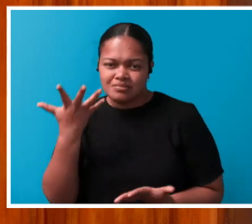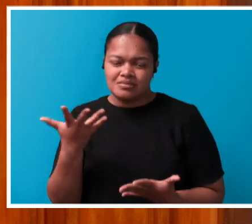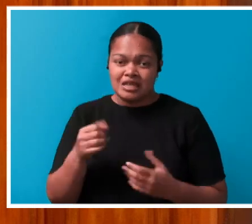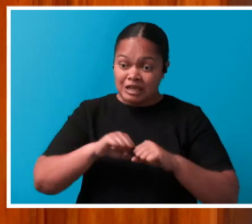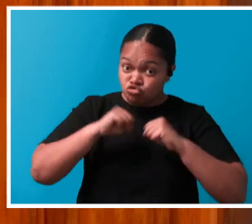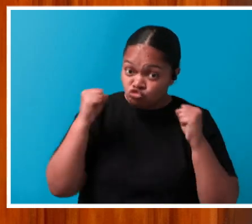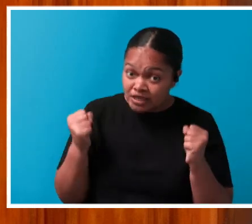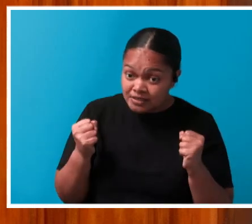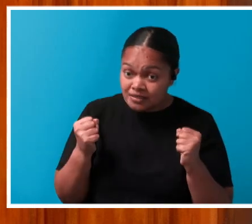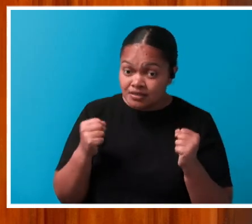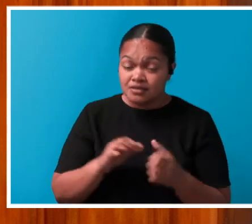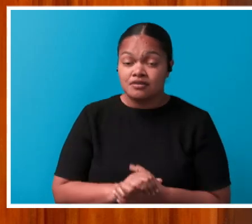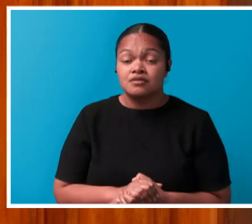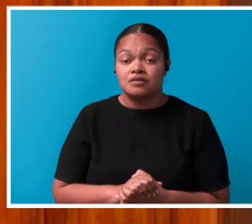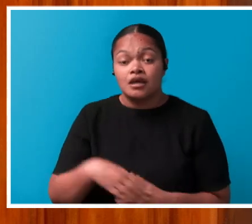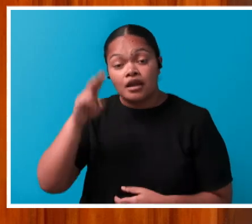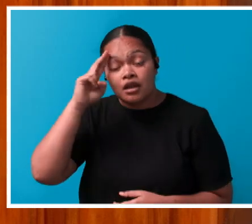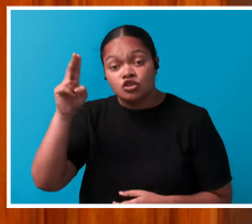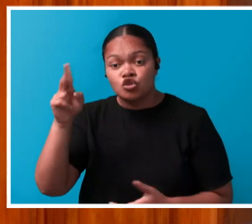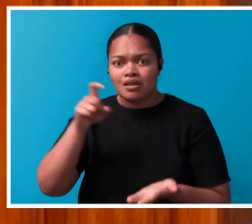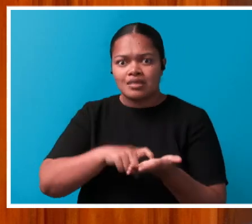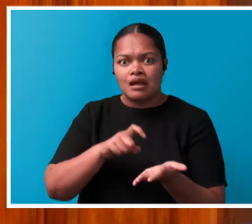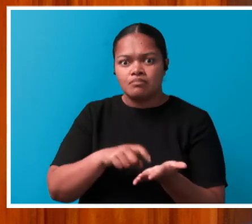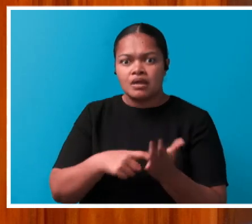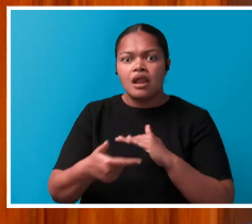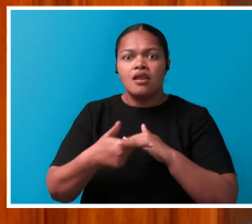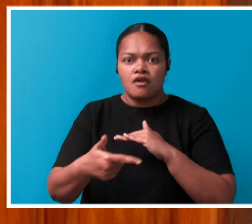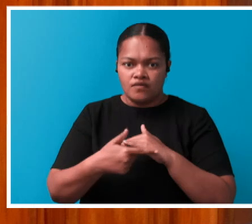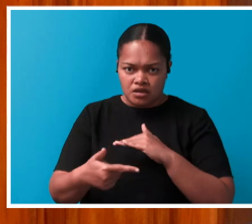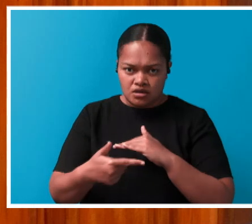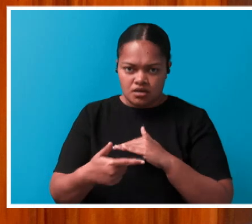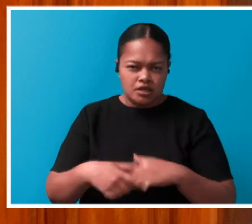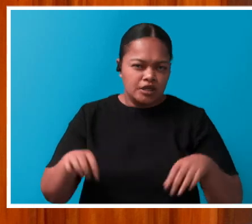addressing our national debt levels and the need for urgent